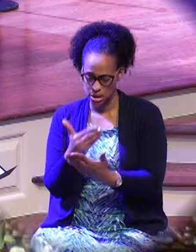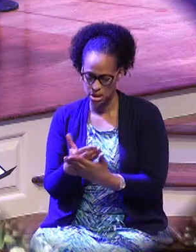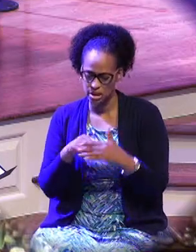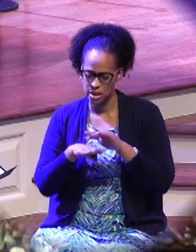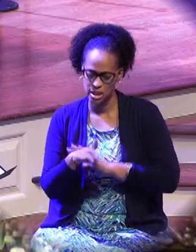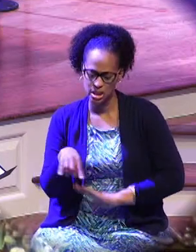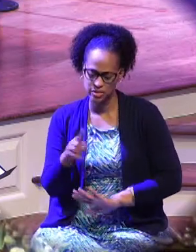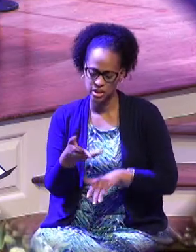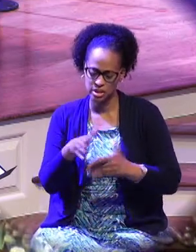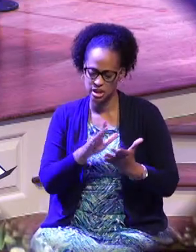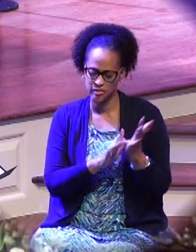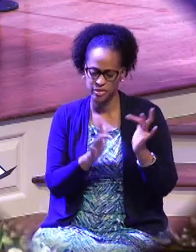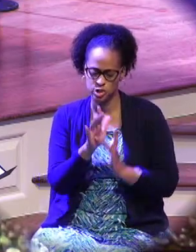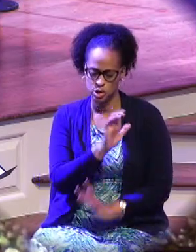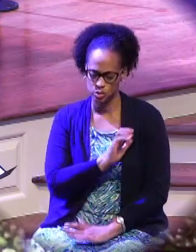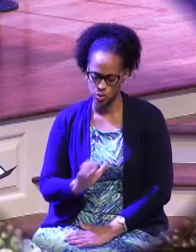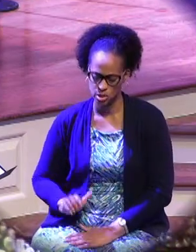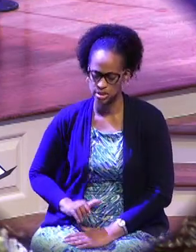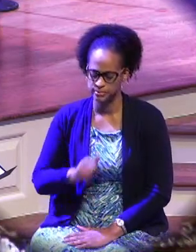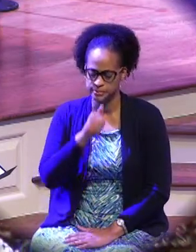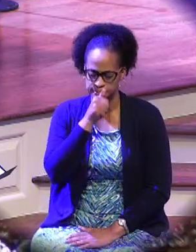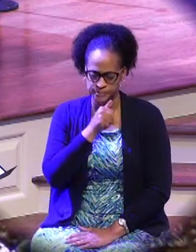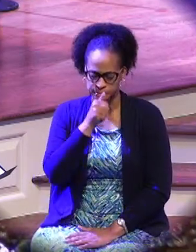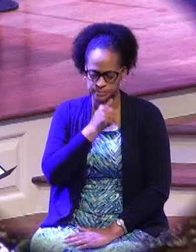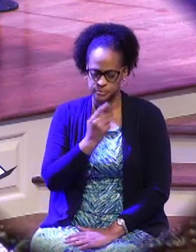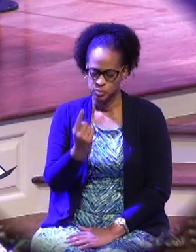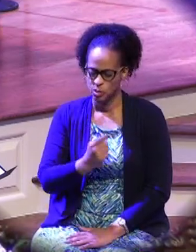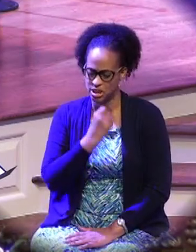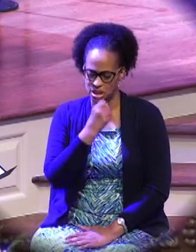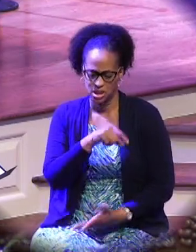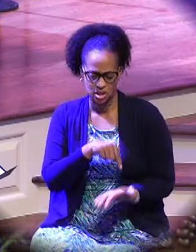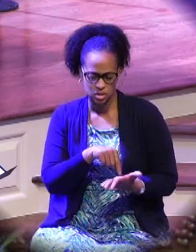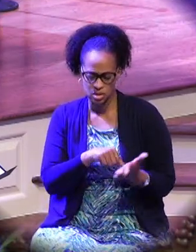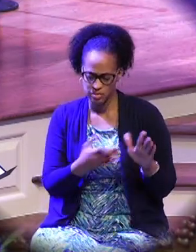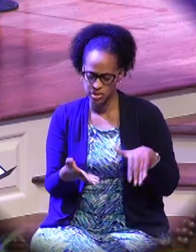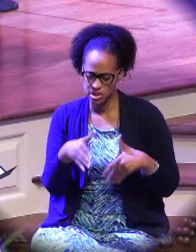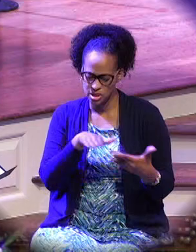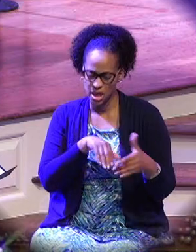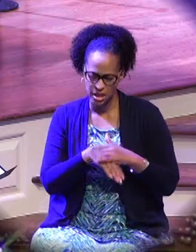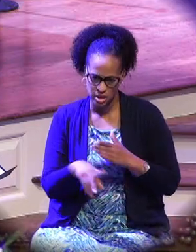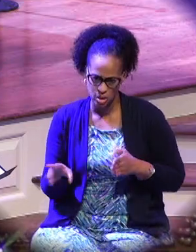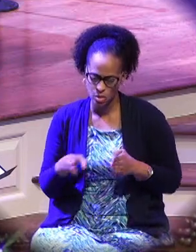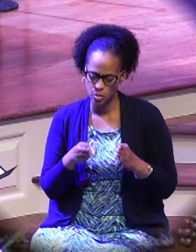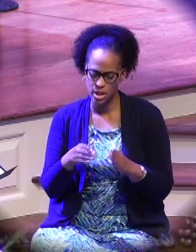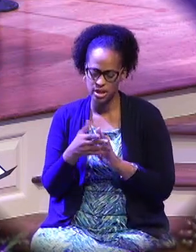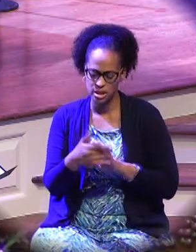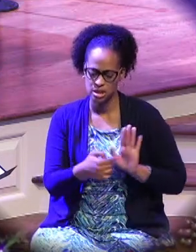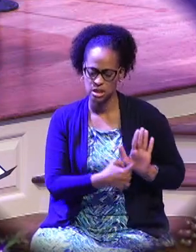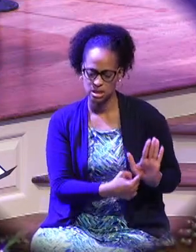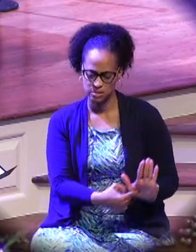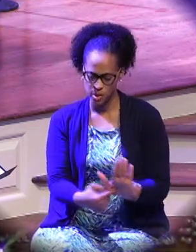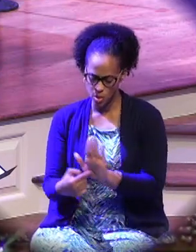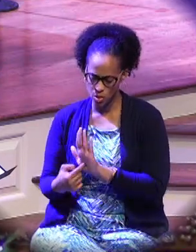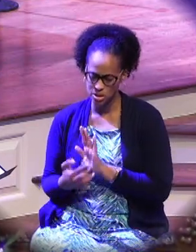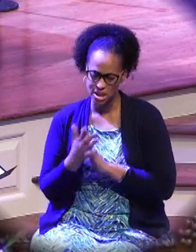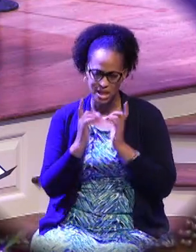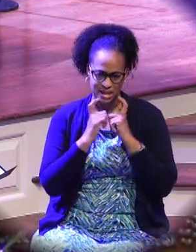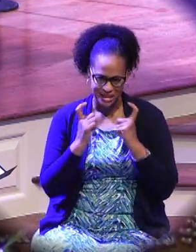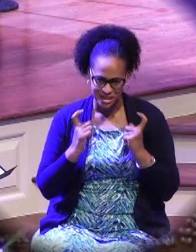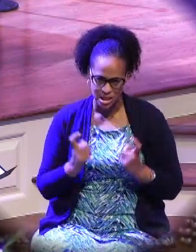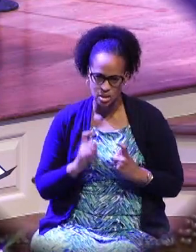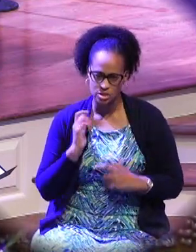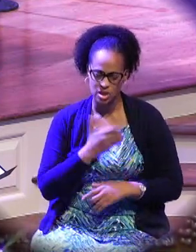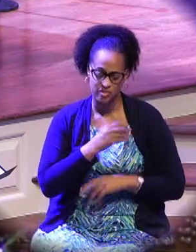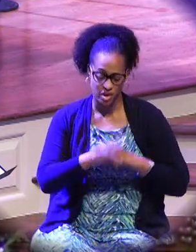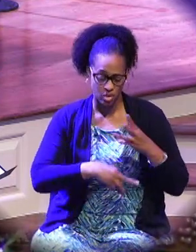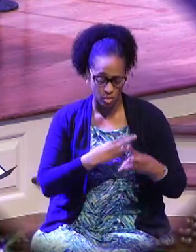the death of Jesus Christ, in his suffering, the one who did not deserve to die in such a way, he exposes the sinfulness of our